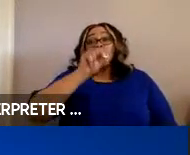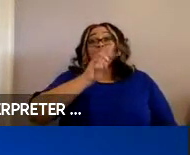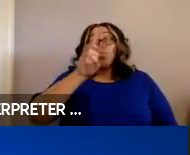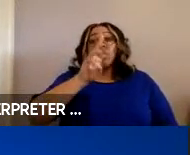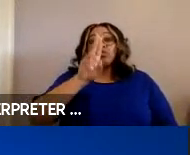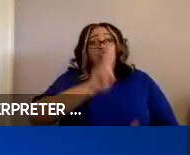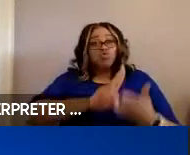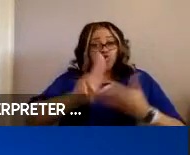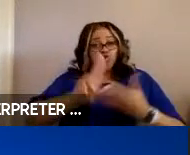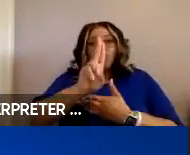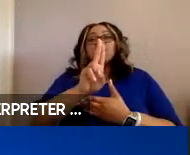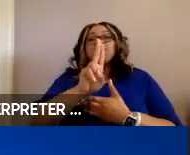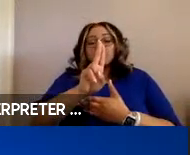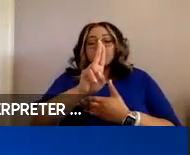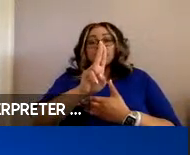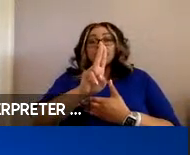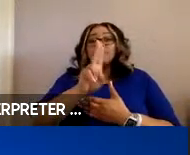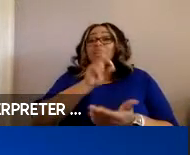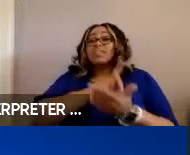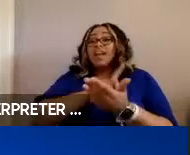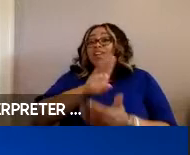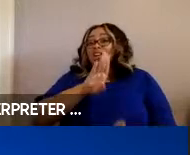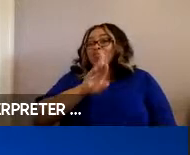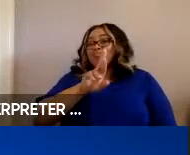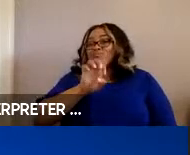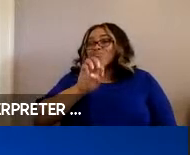University. Dr. Brewer, welcome.